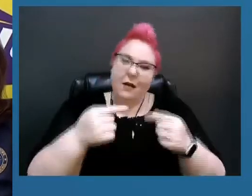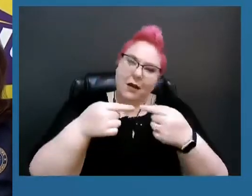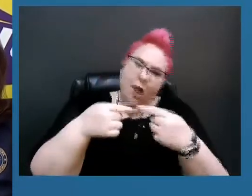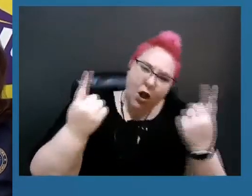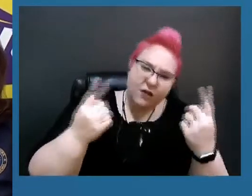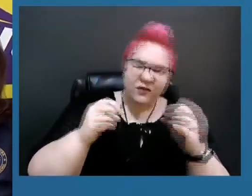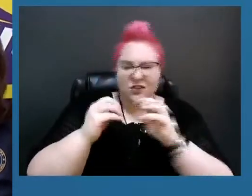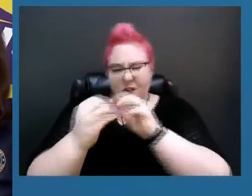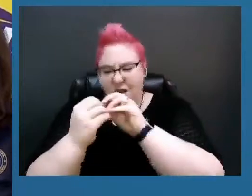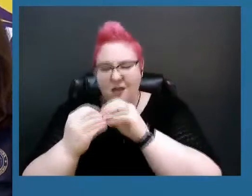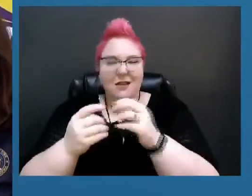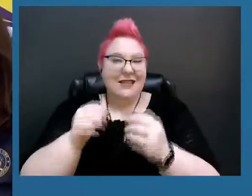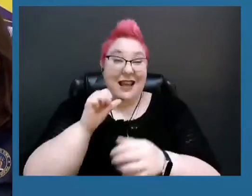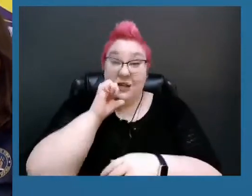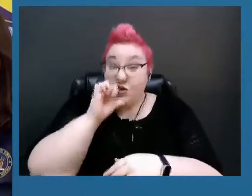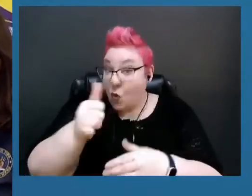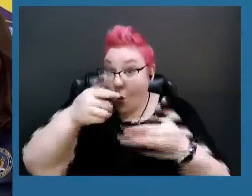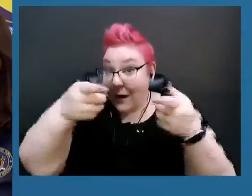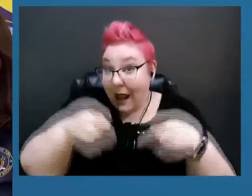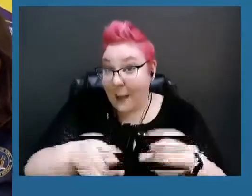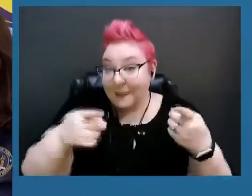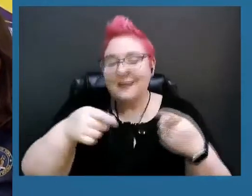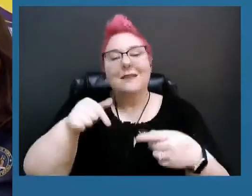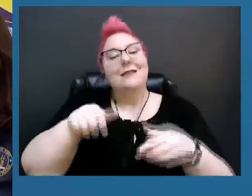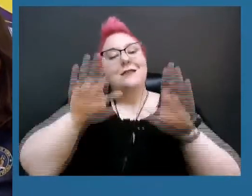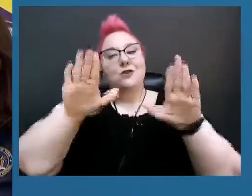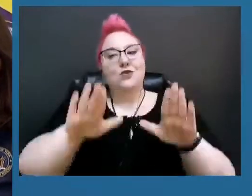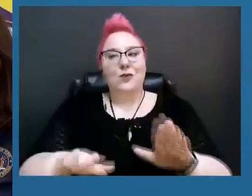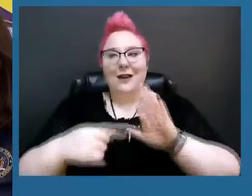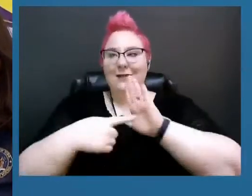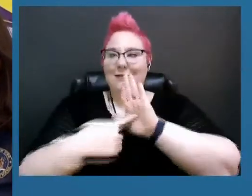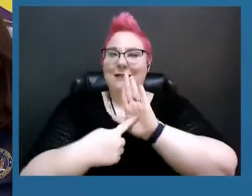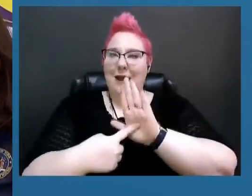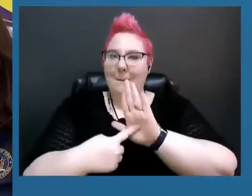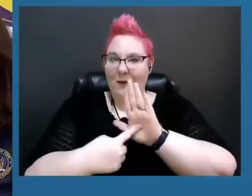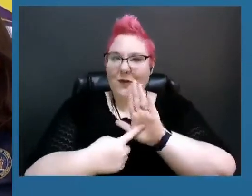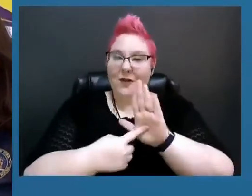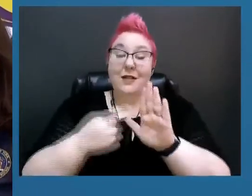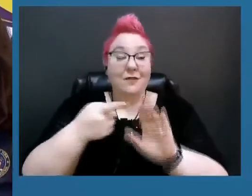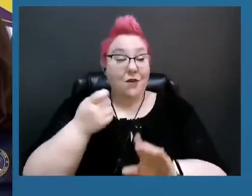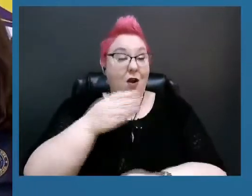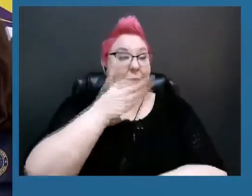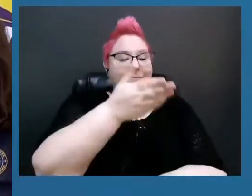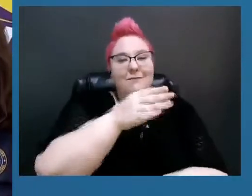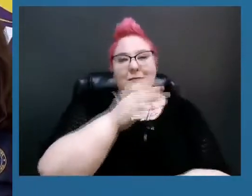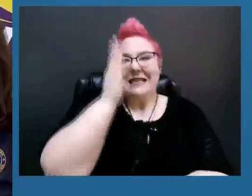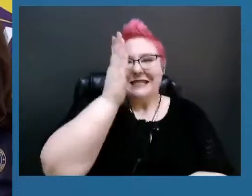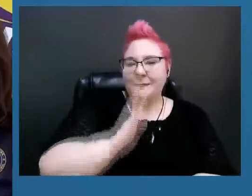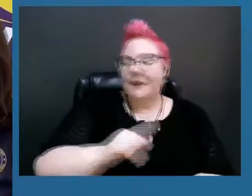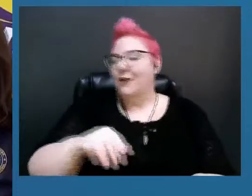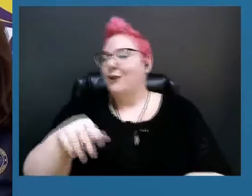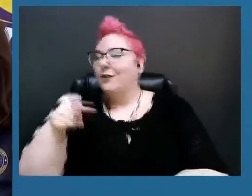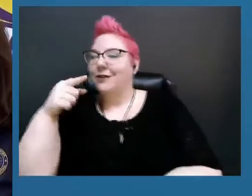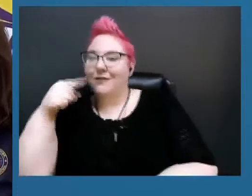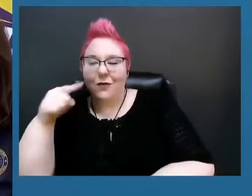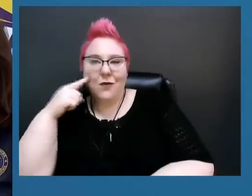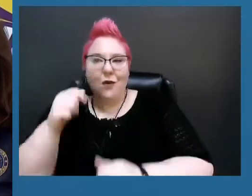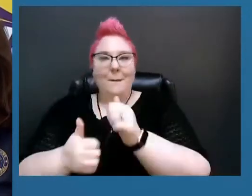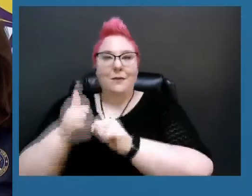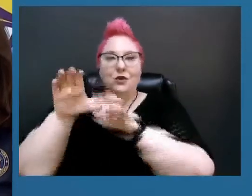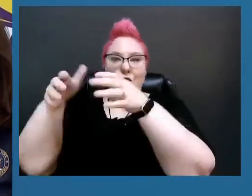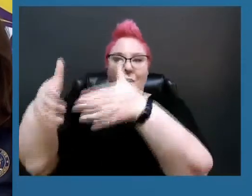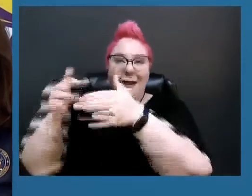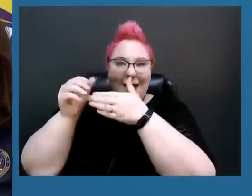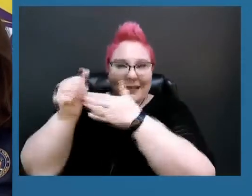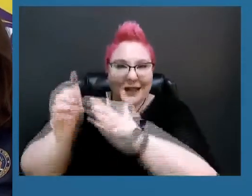things that don't get done, this is a great example from the Speaker to the Majority Leader to the Governor that got things done under the radar